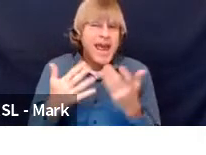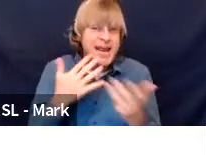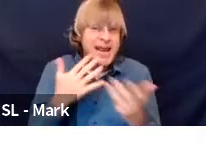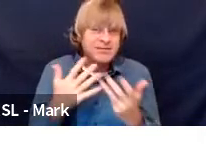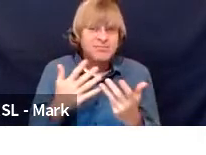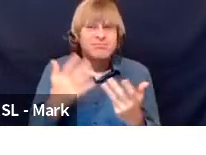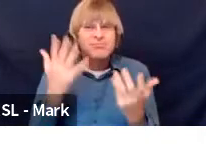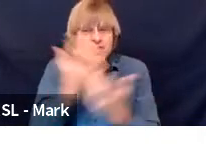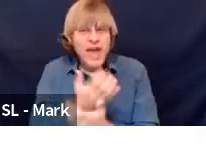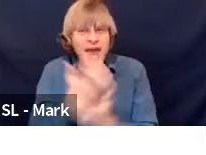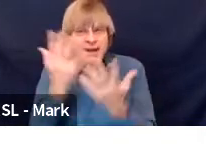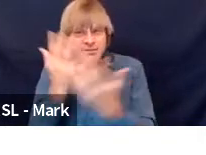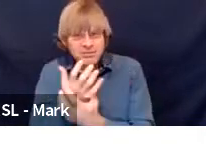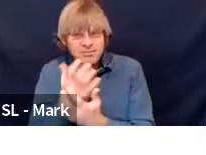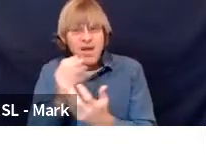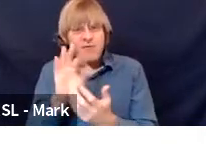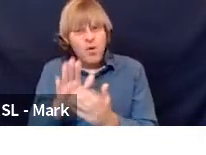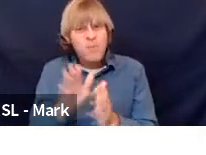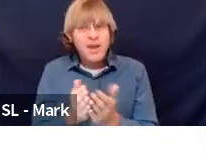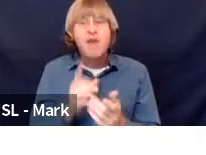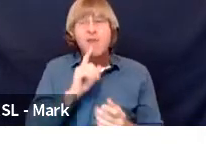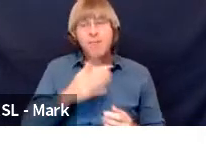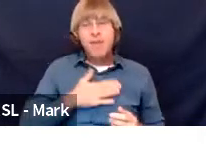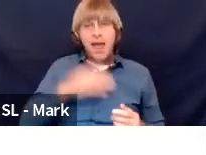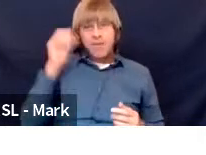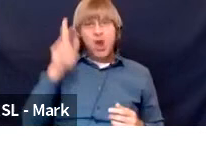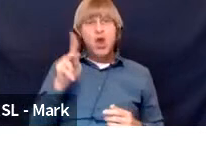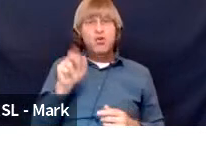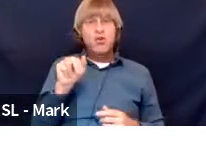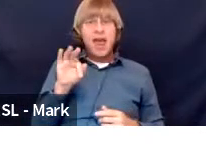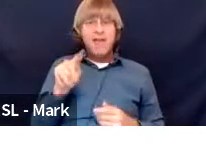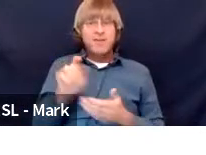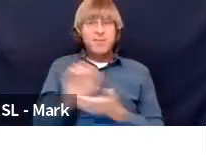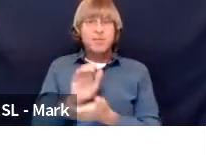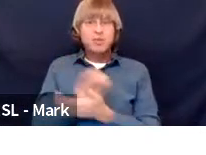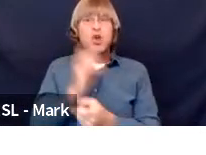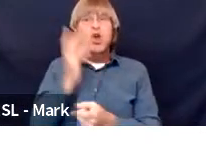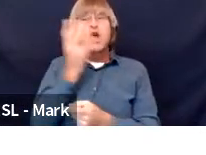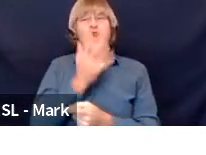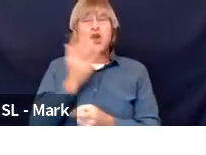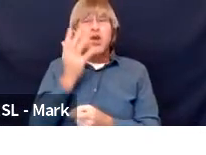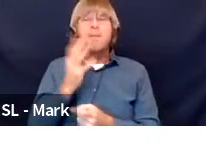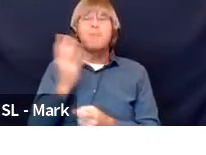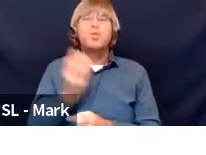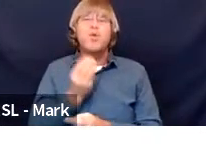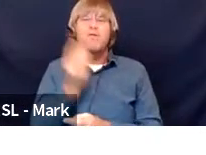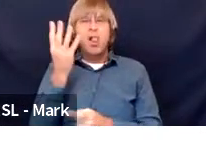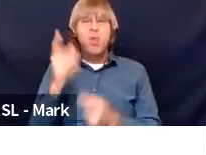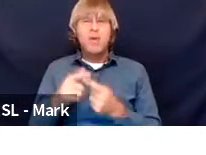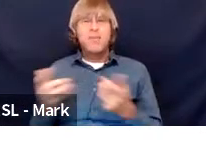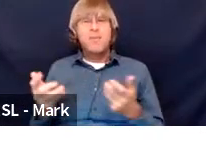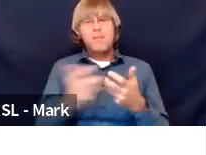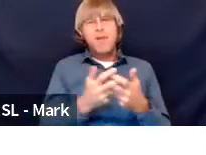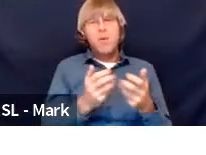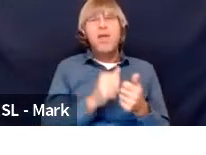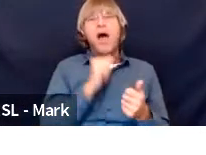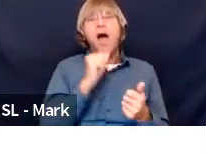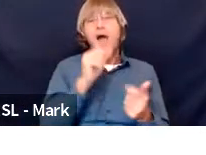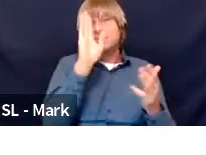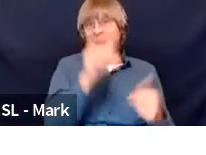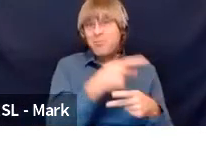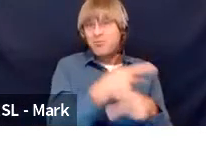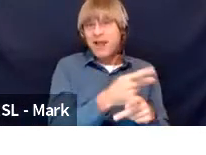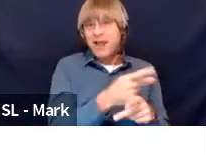for your project. In my opinion, craft papers look absolutely beautiful when you pair them with unexpected